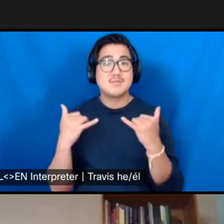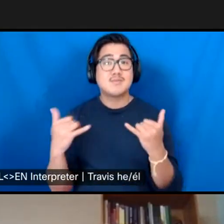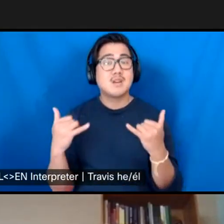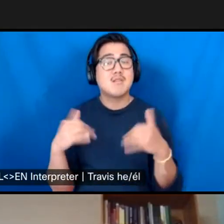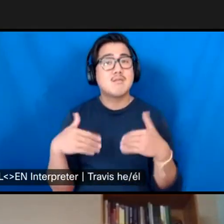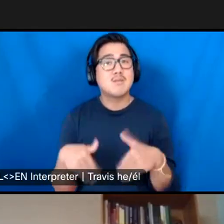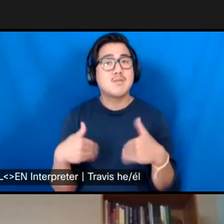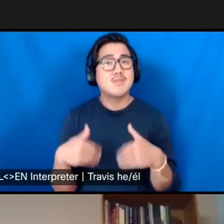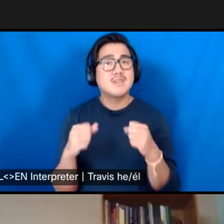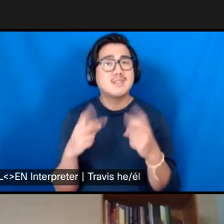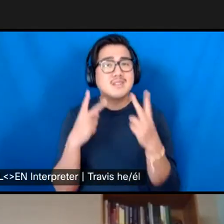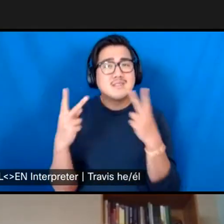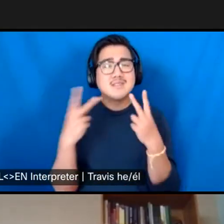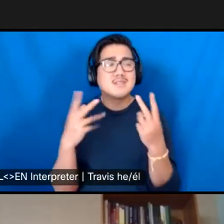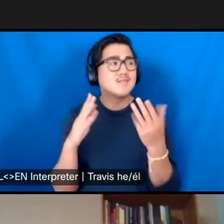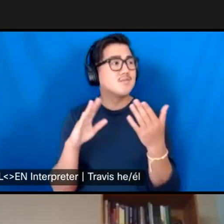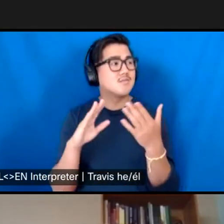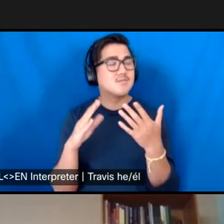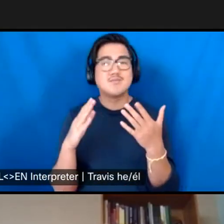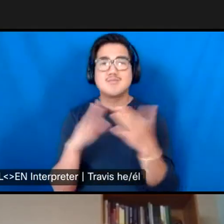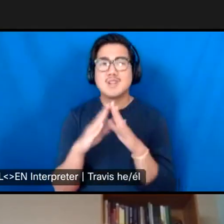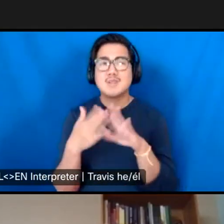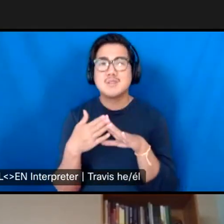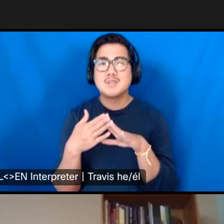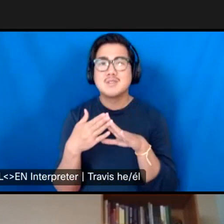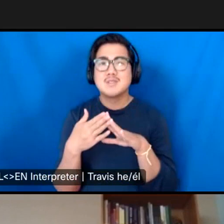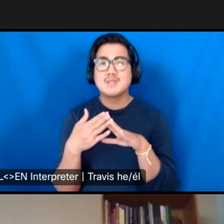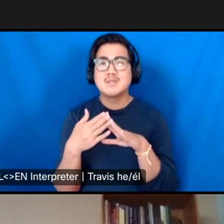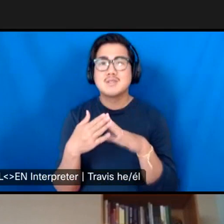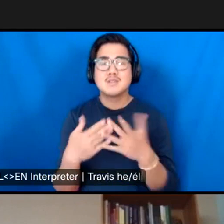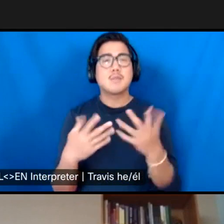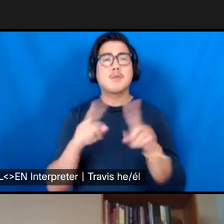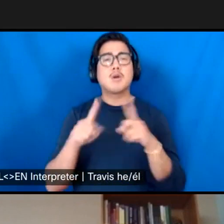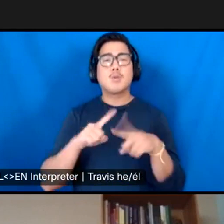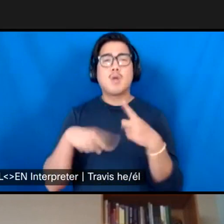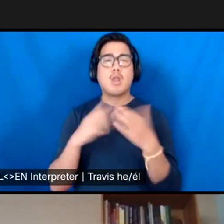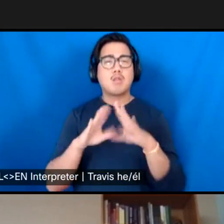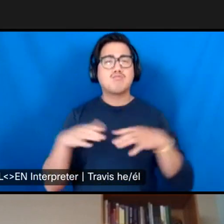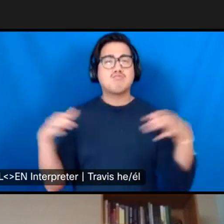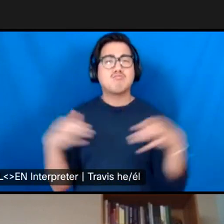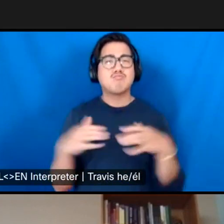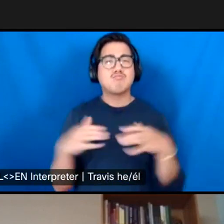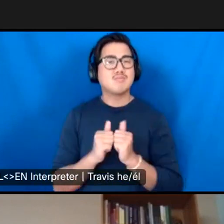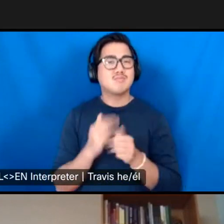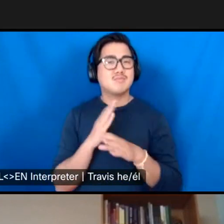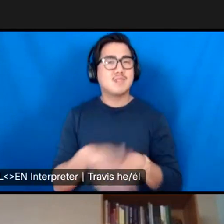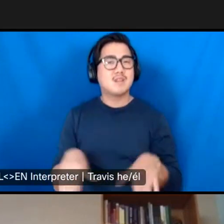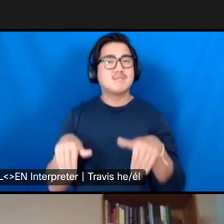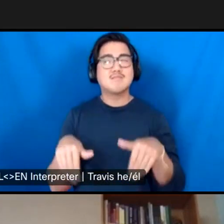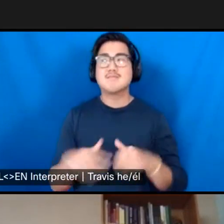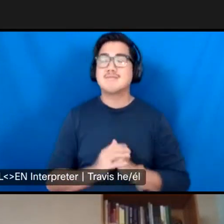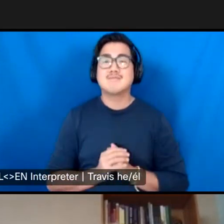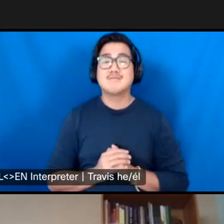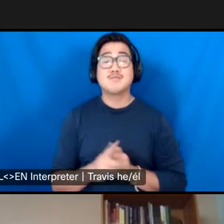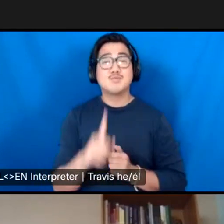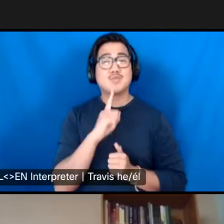building silence, right? And so one of our faith, my old faith traditions that I still like to